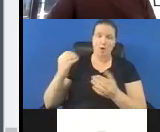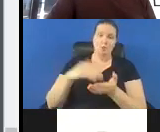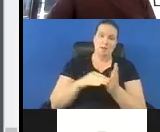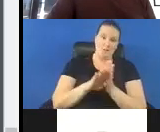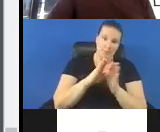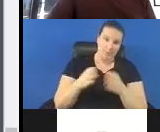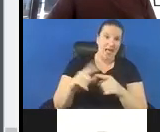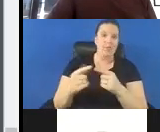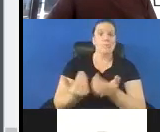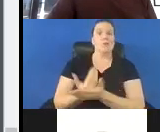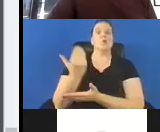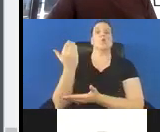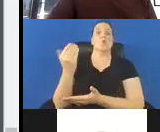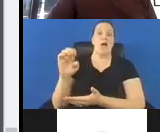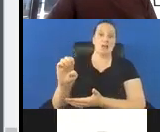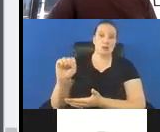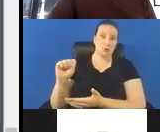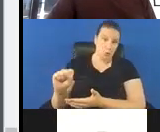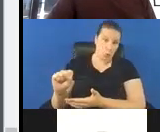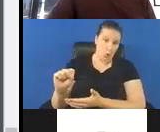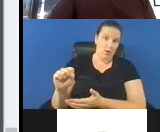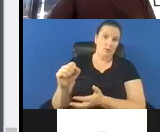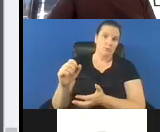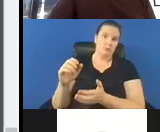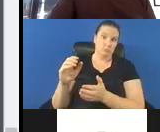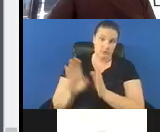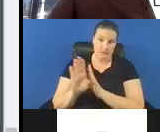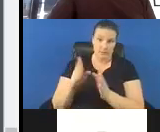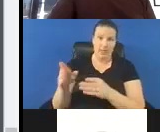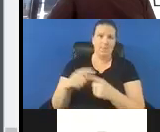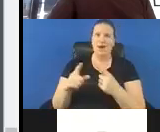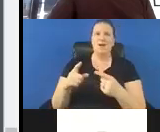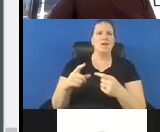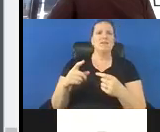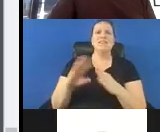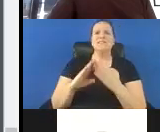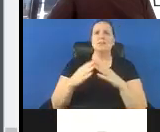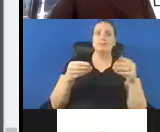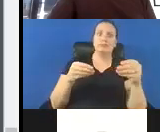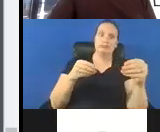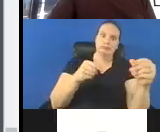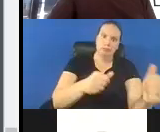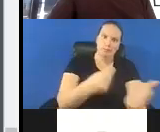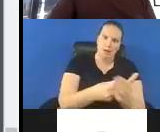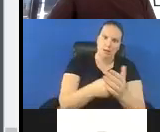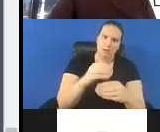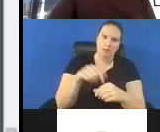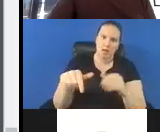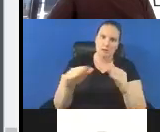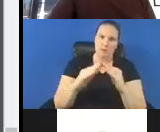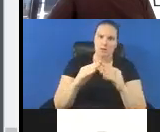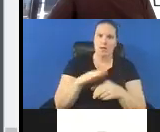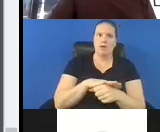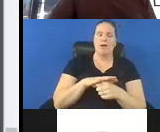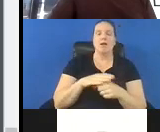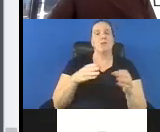plan. But at the same time, the city was investing a ton of money in the downtown area. So the planned development ordinance